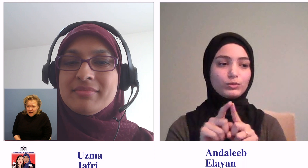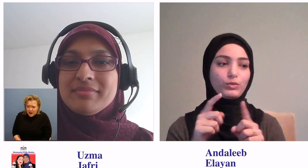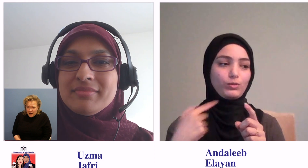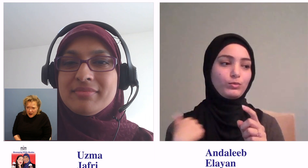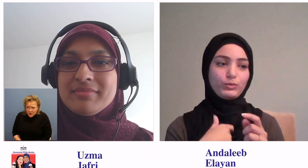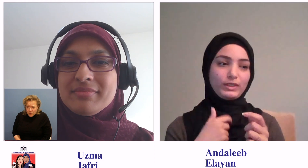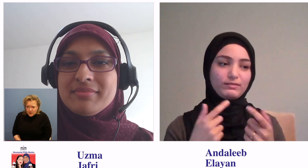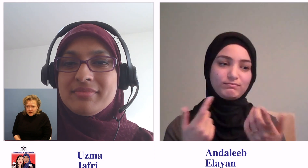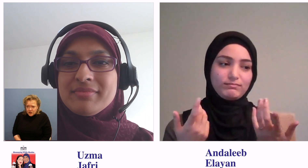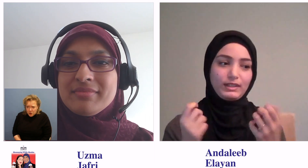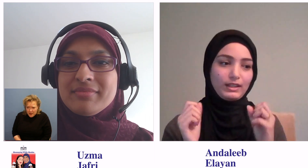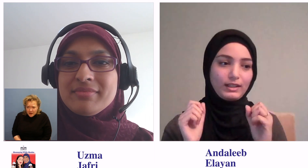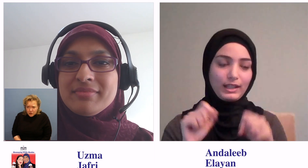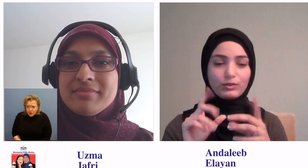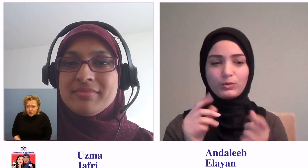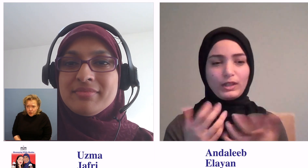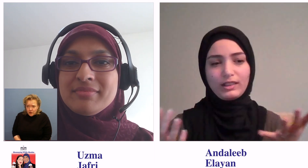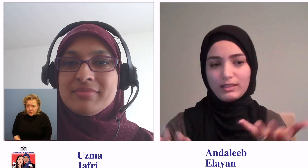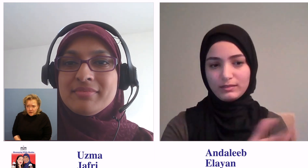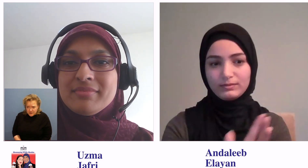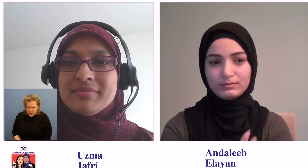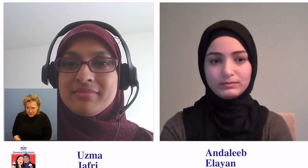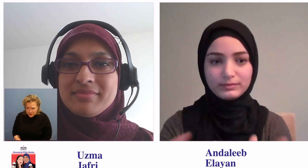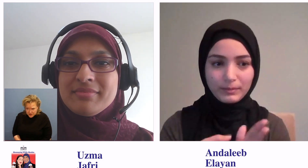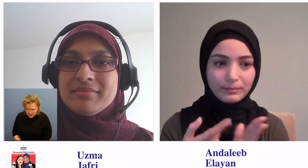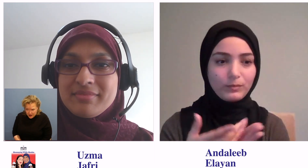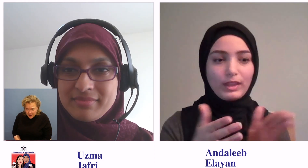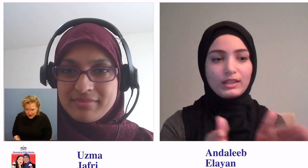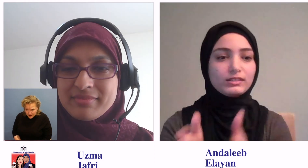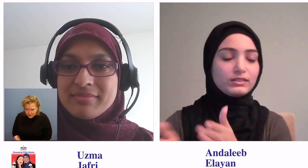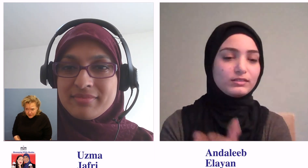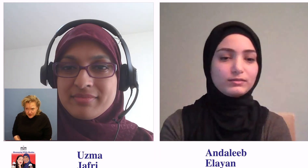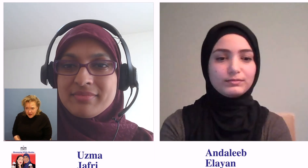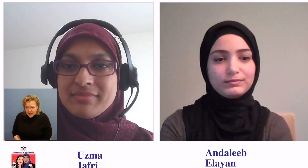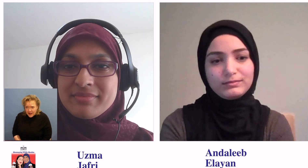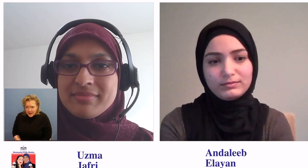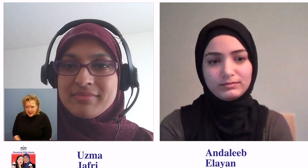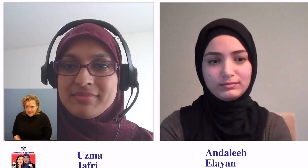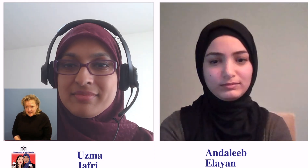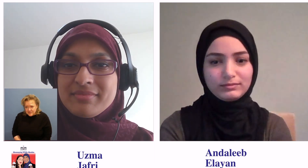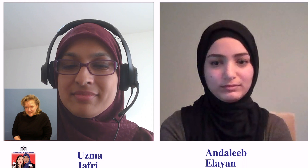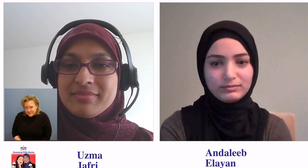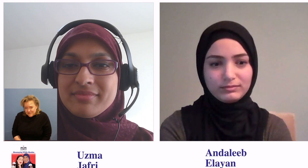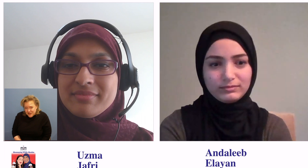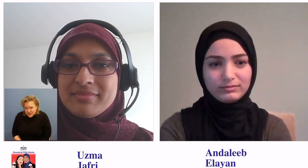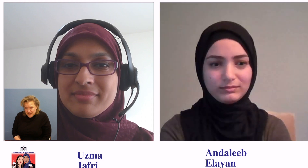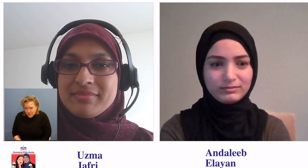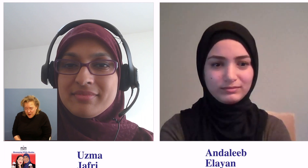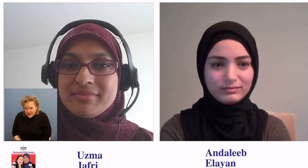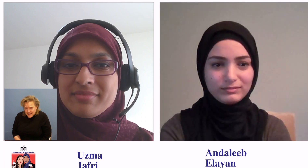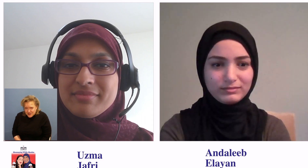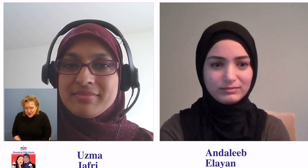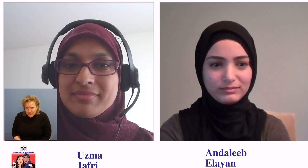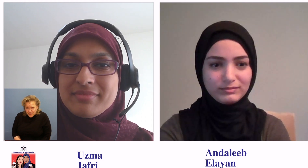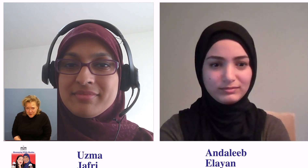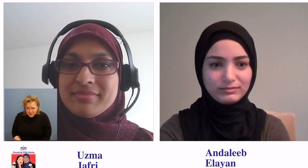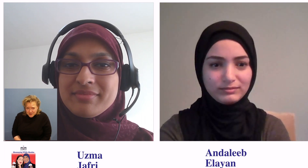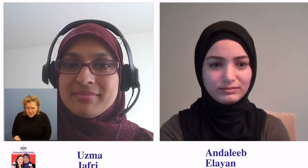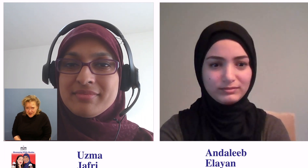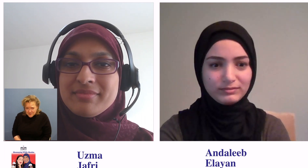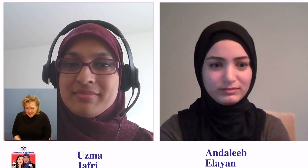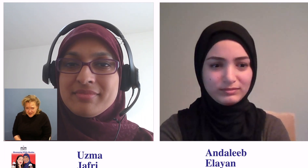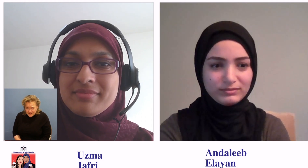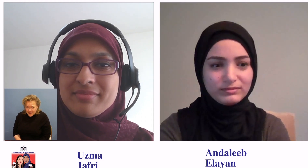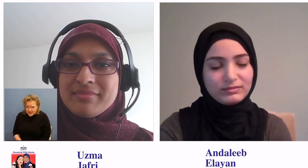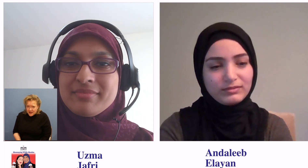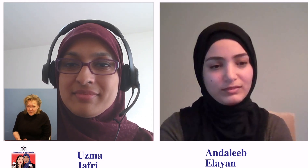but I will, you know, make it through the different barriers that I have. And there are different ways, you know, for people